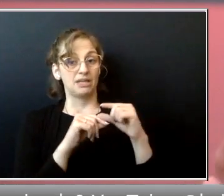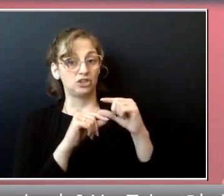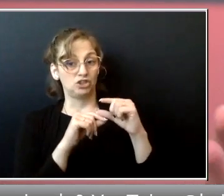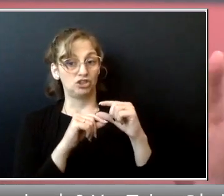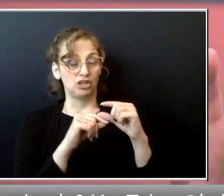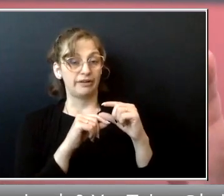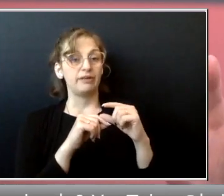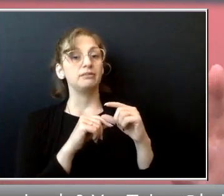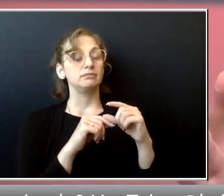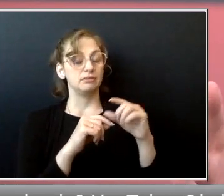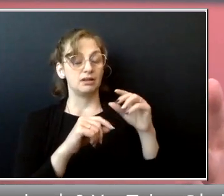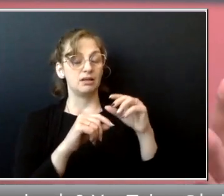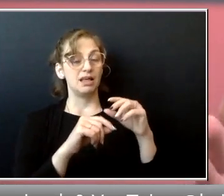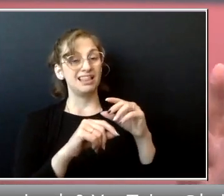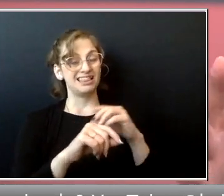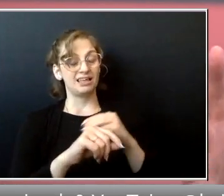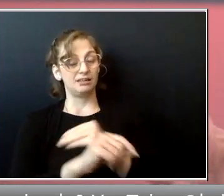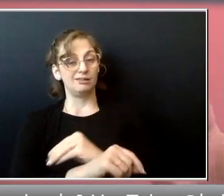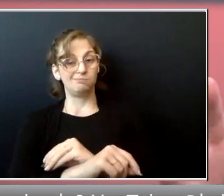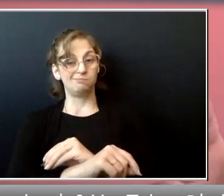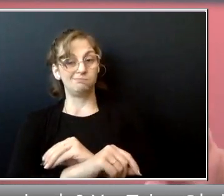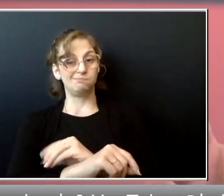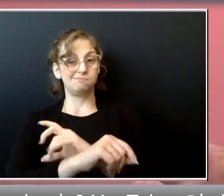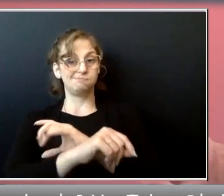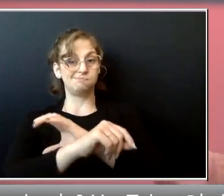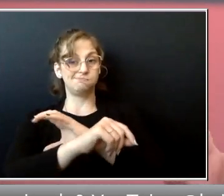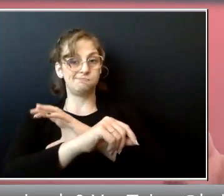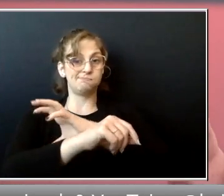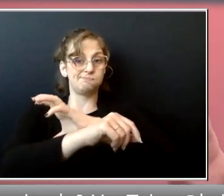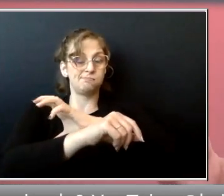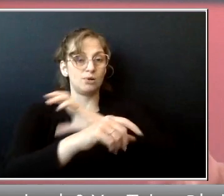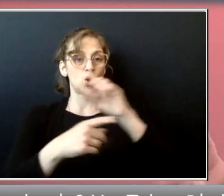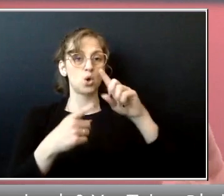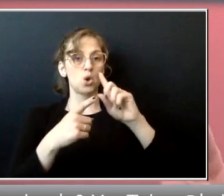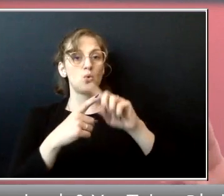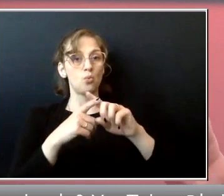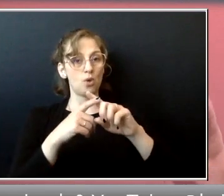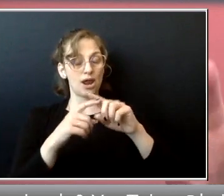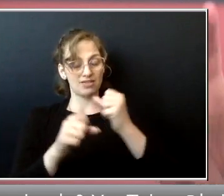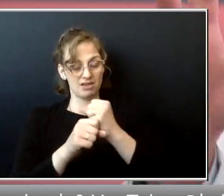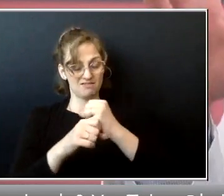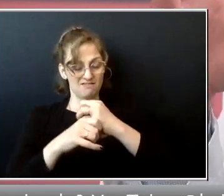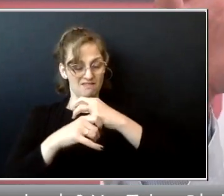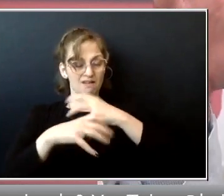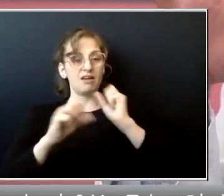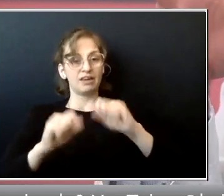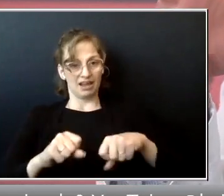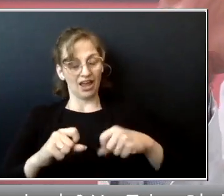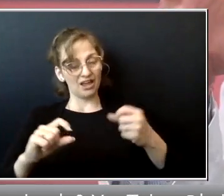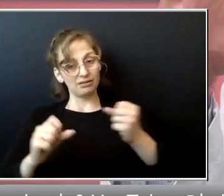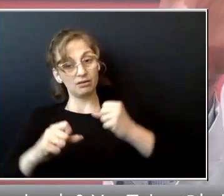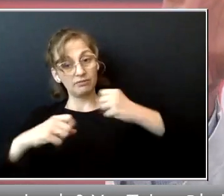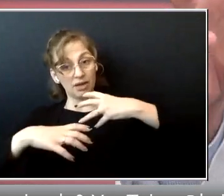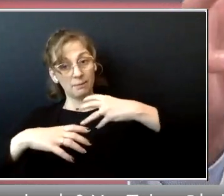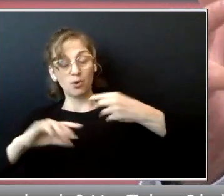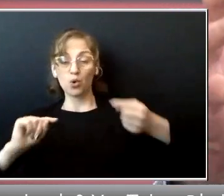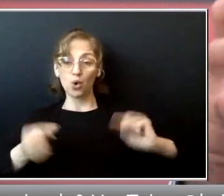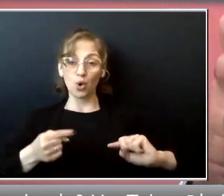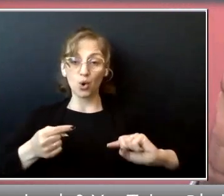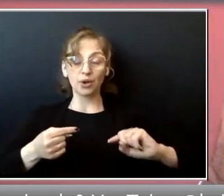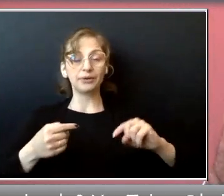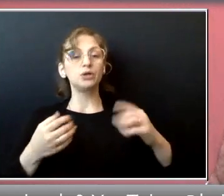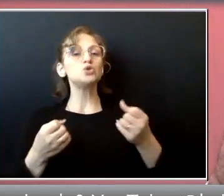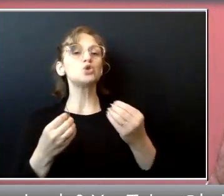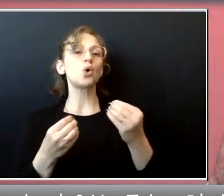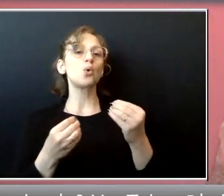balloon. When the walls get stretched, they can get inflamed, they can hurt, they can swell, what we've been talking about. So when you have those compression stockings, you can think of it